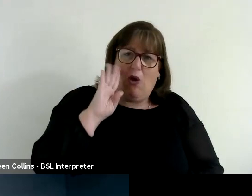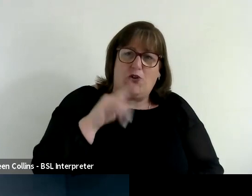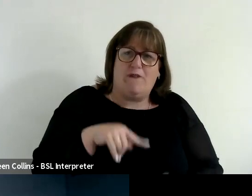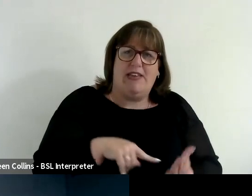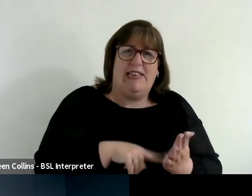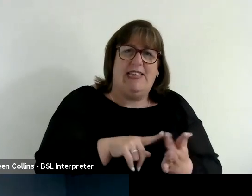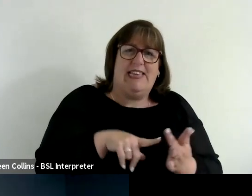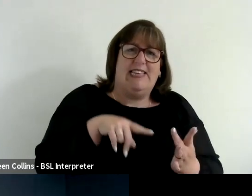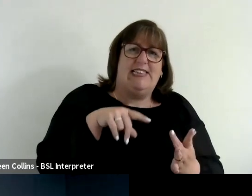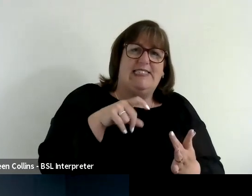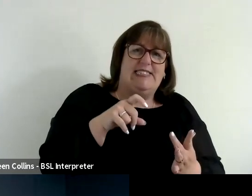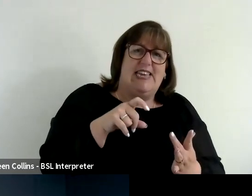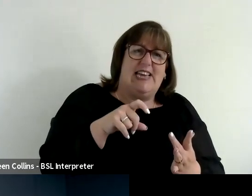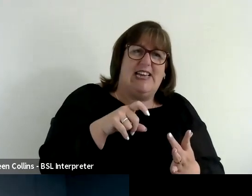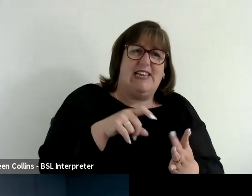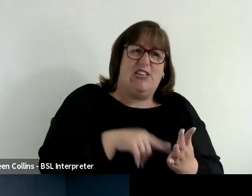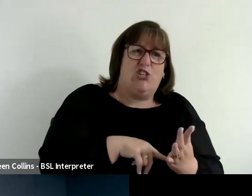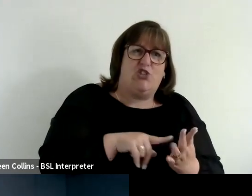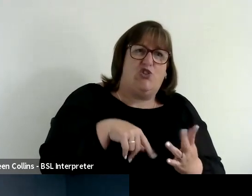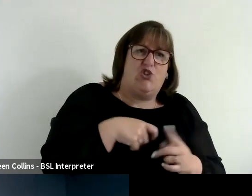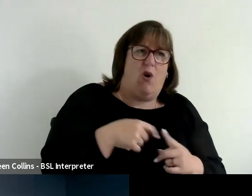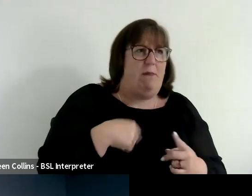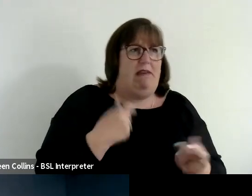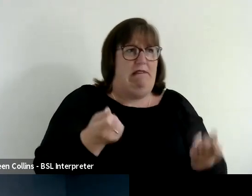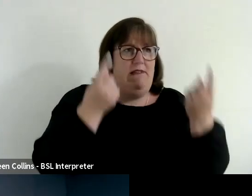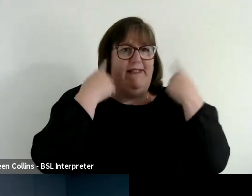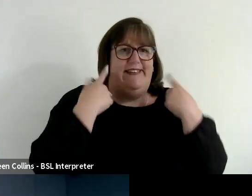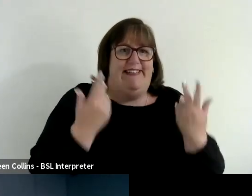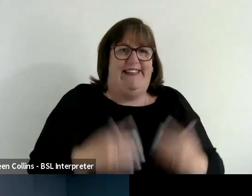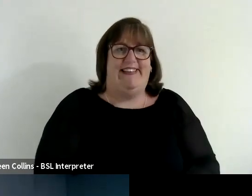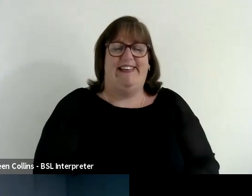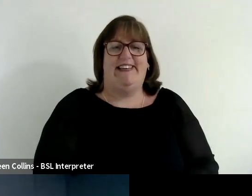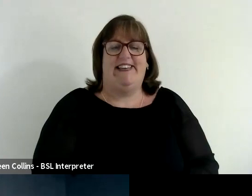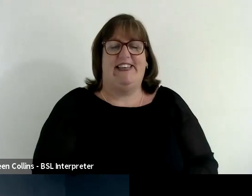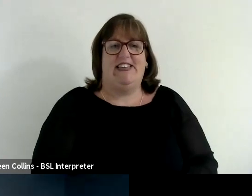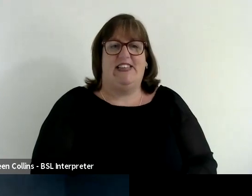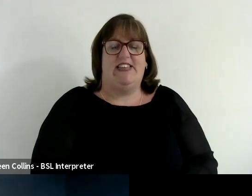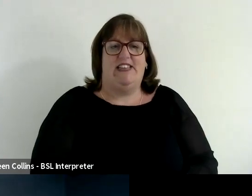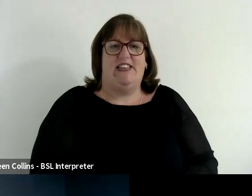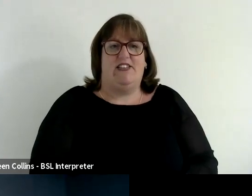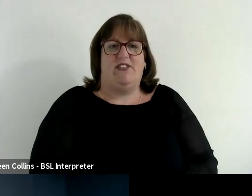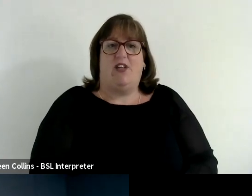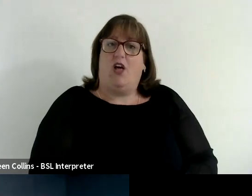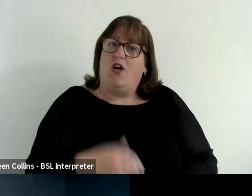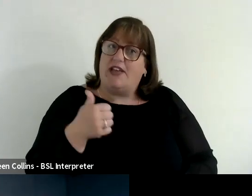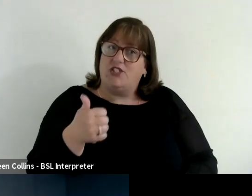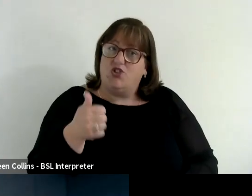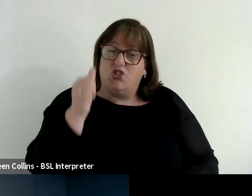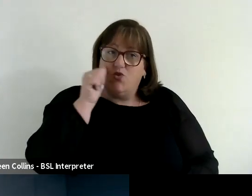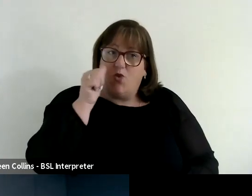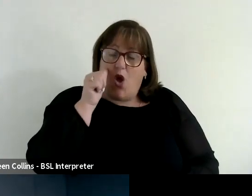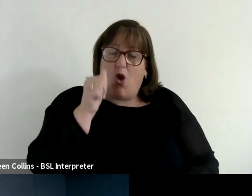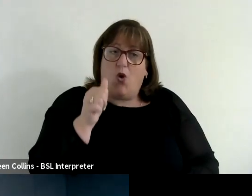that you look at that for us then, because it's a bit beyond me. So that's good to know. And presumably if you had, well, I shouldn't